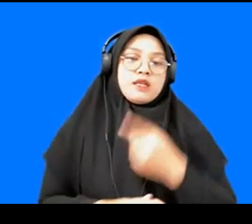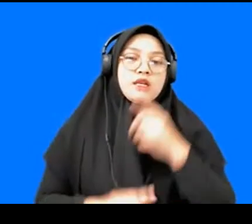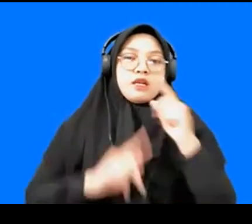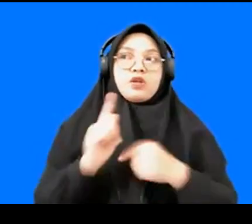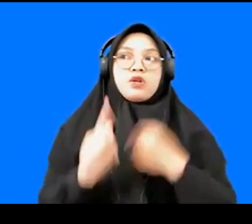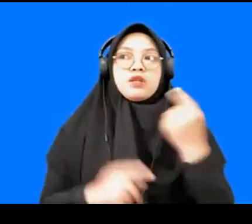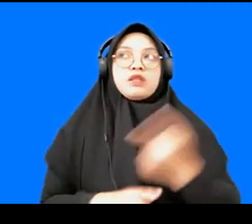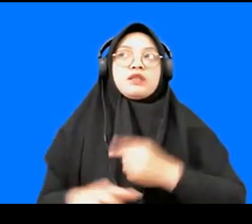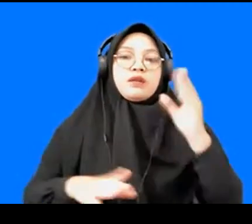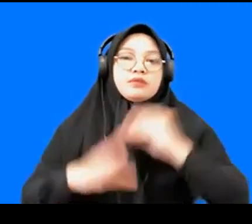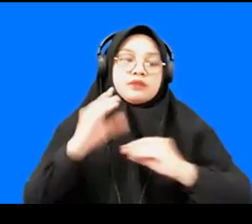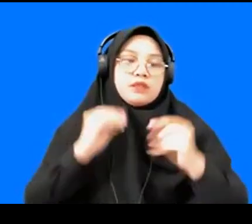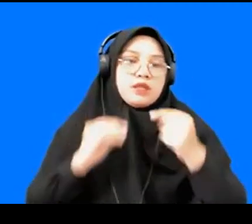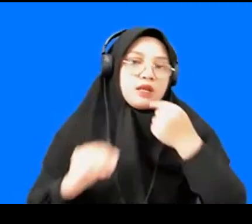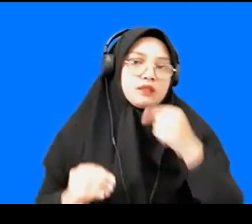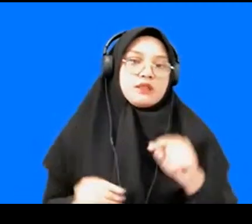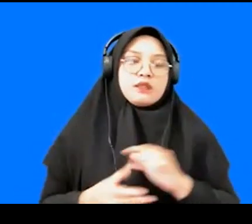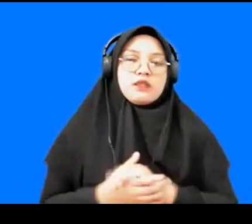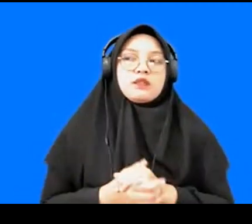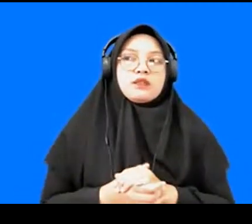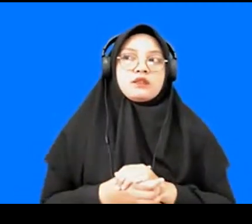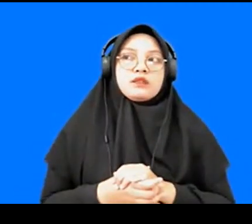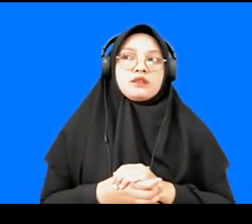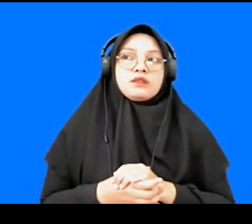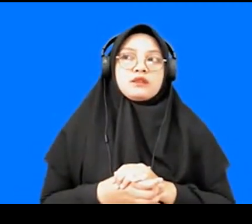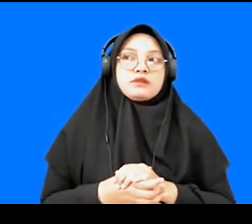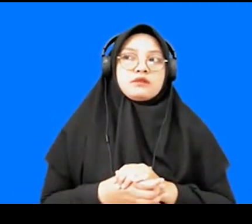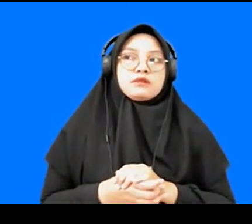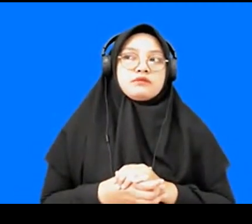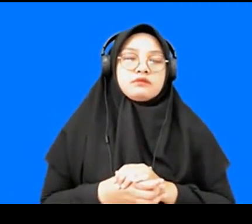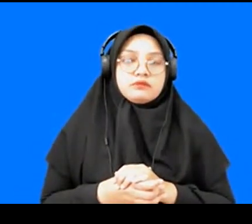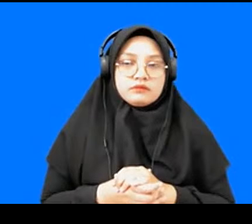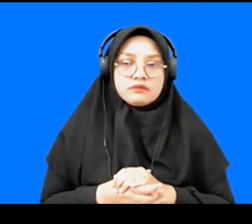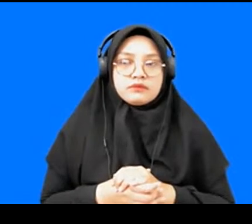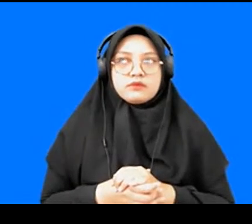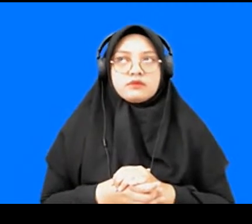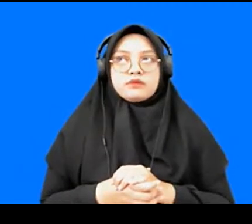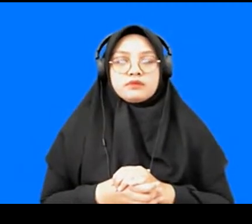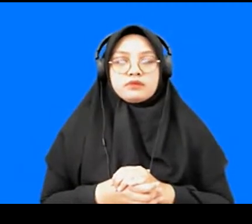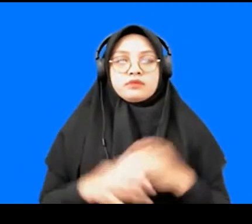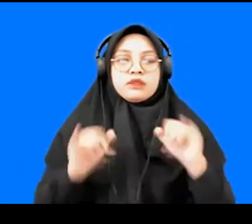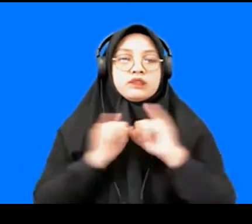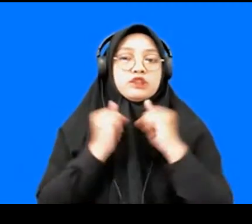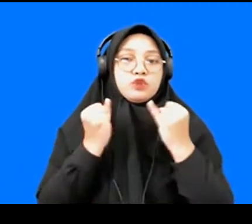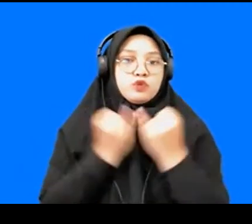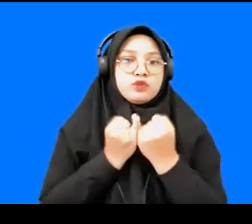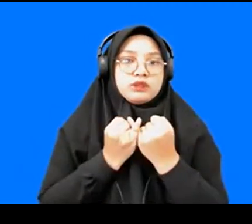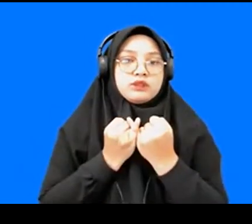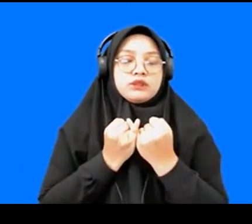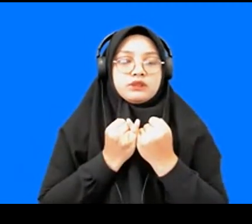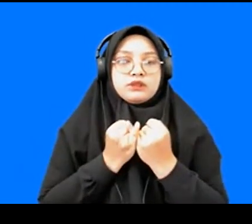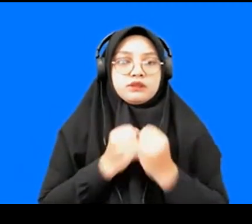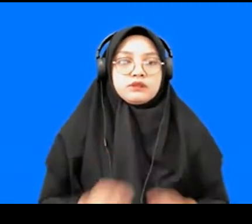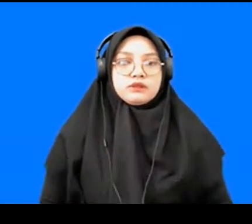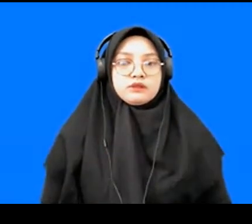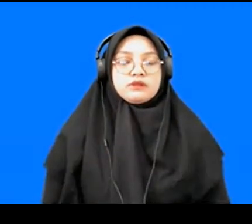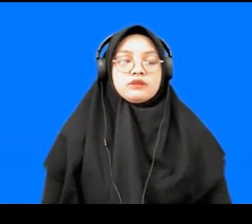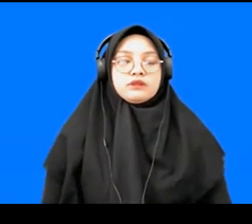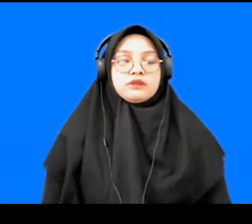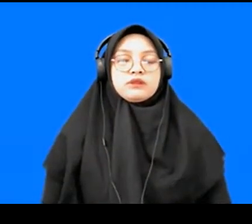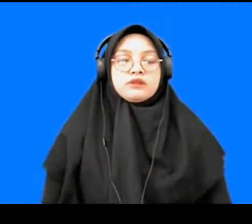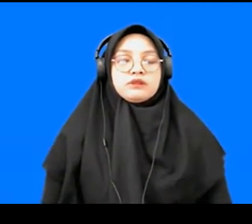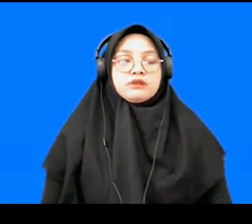Sudhir presented Bretton Woods institutions, okay, IFIs, they are also appears to be somehow positive to wealth